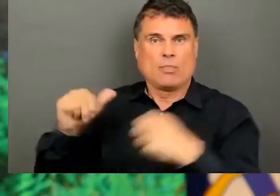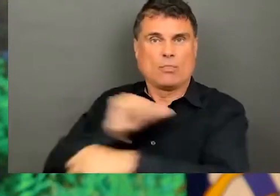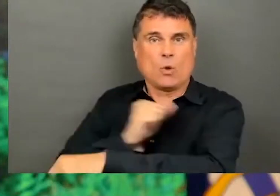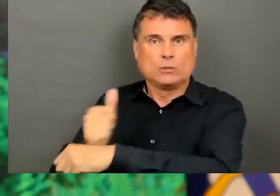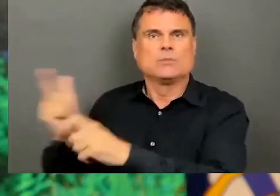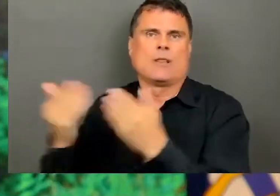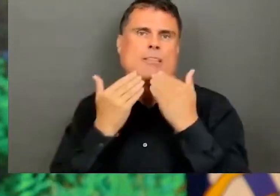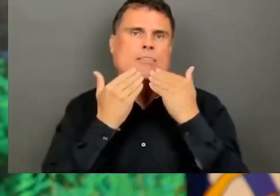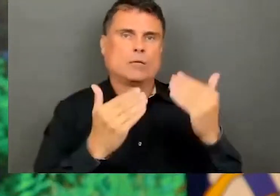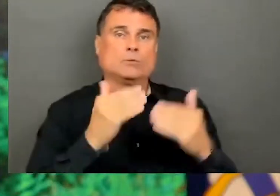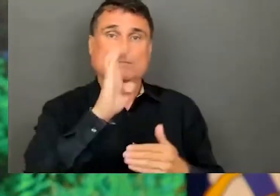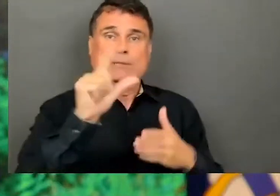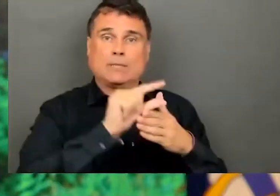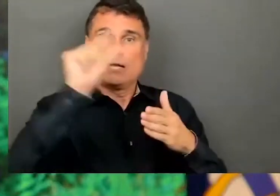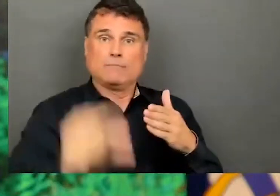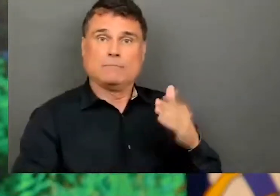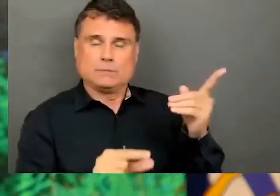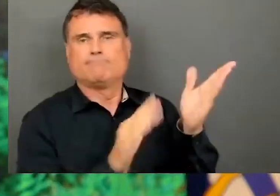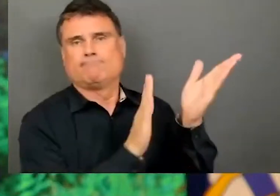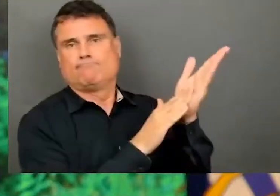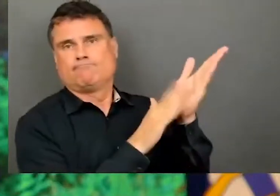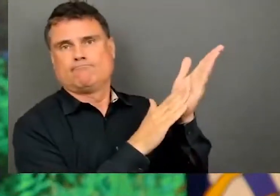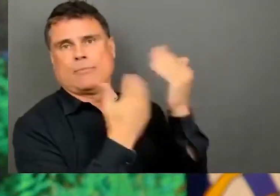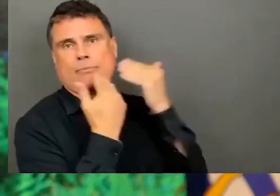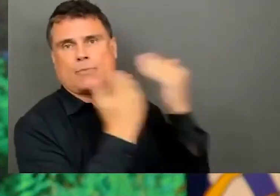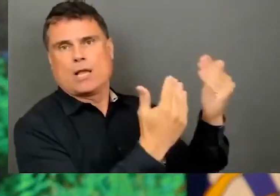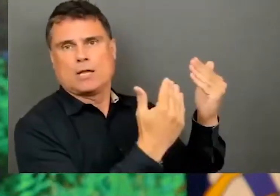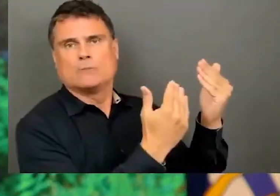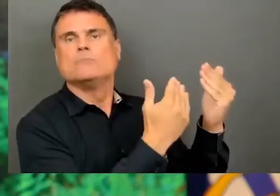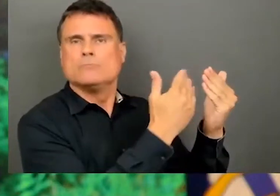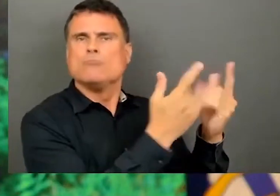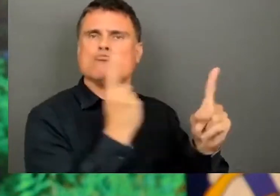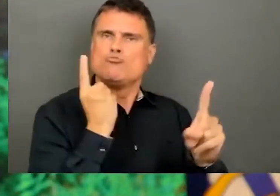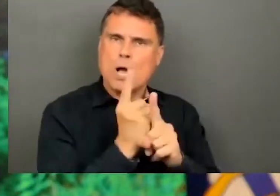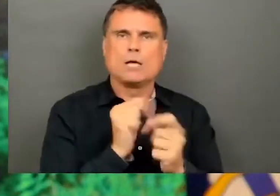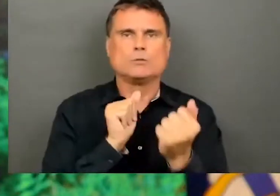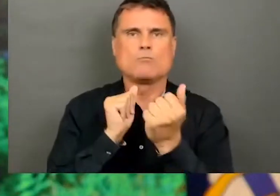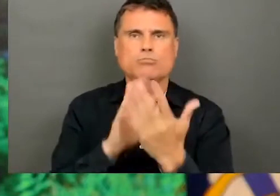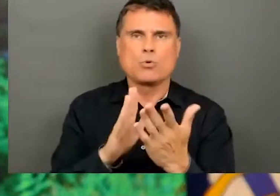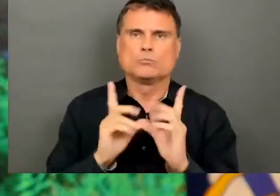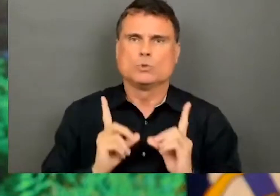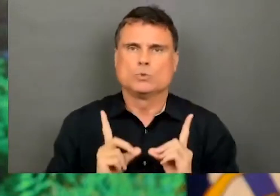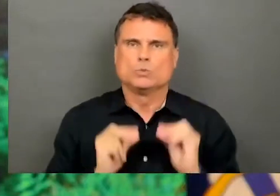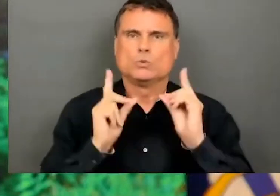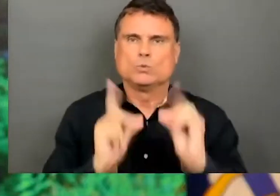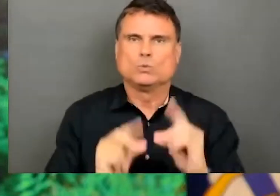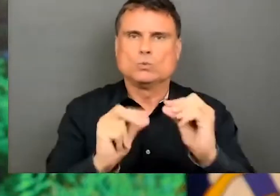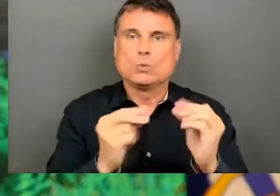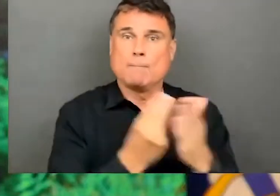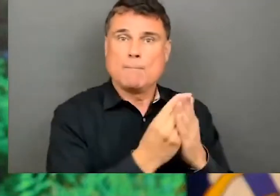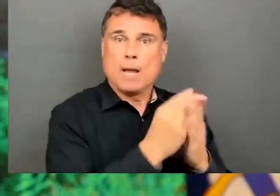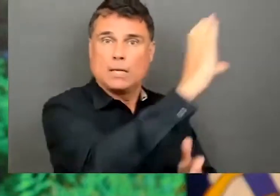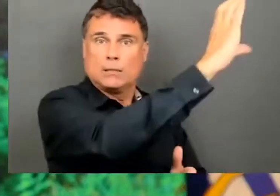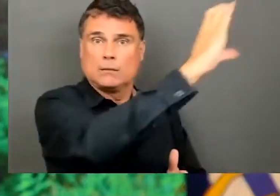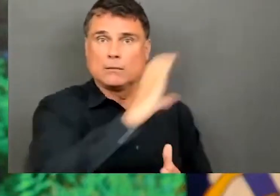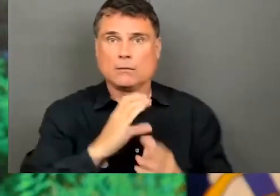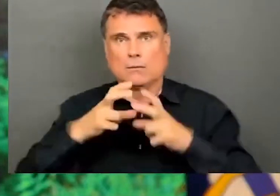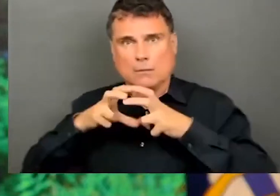and other work that we've done together over time, and for seeking the First Nations Health Authority's input.